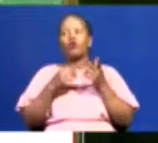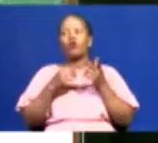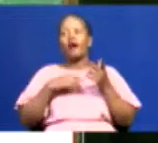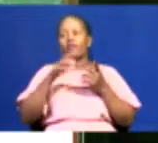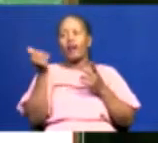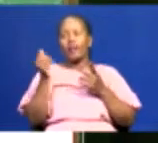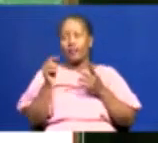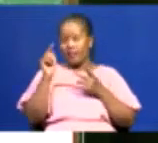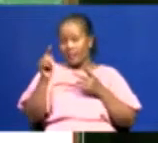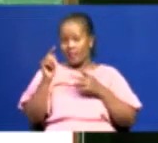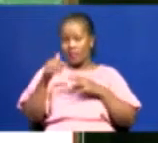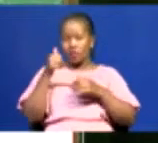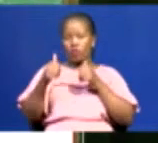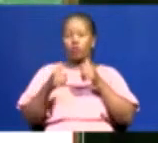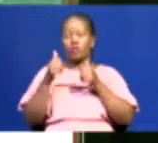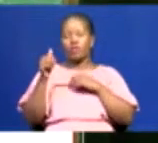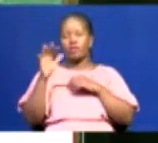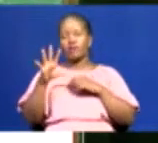This is 50.